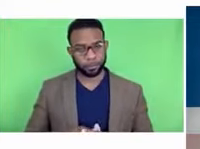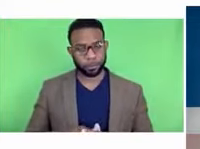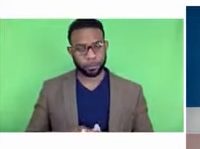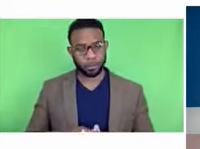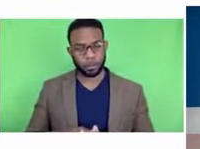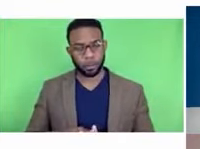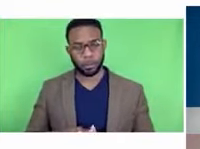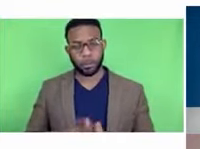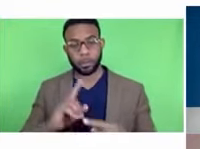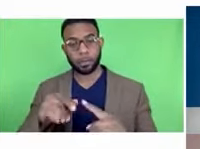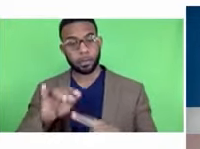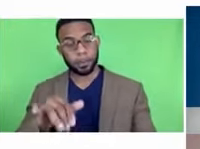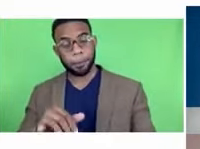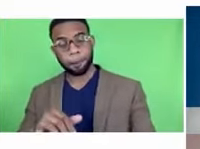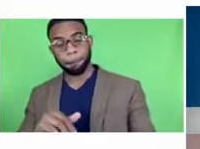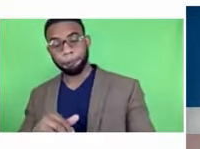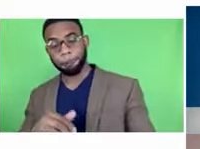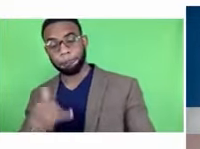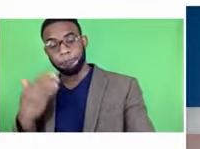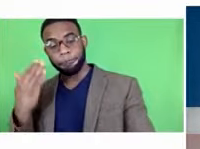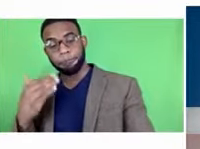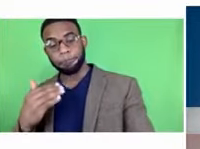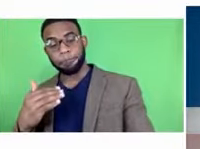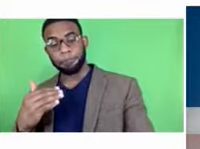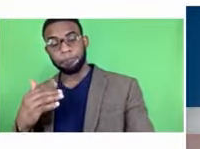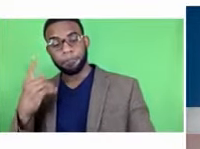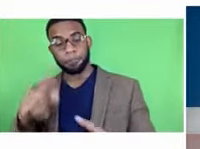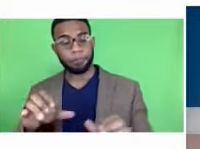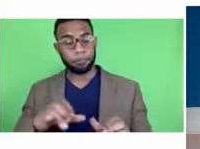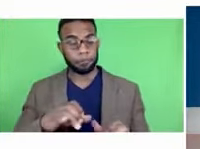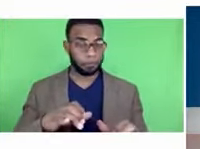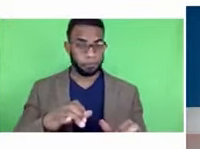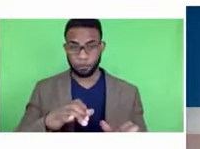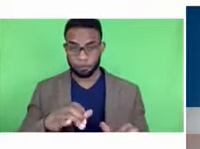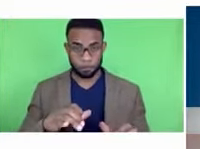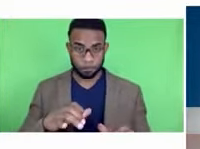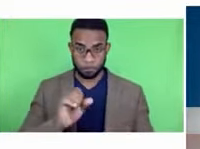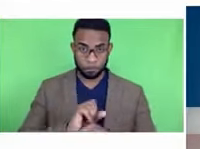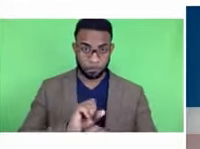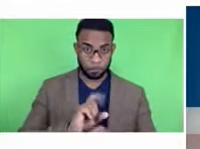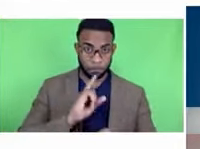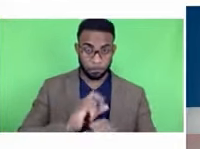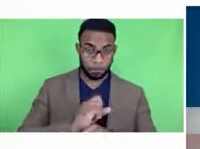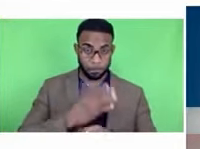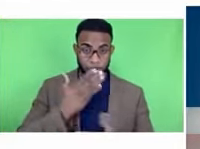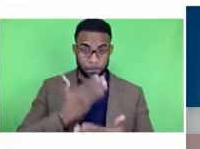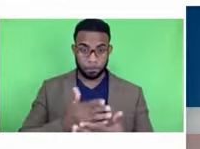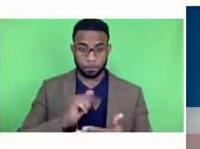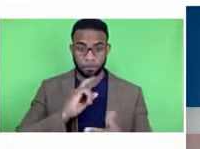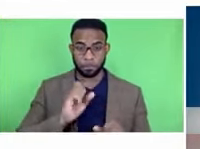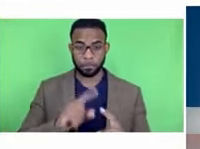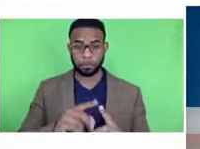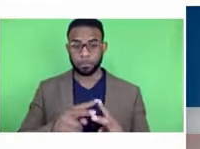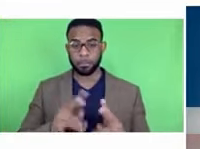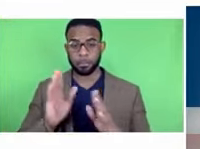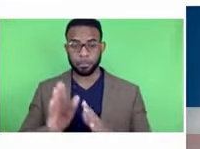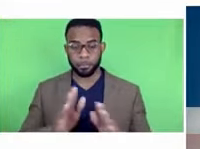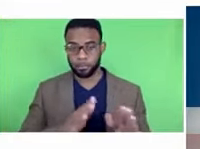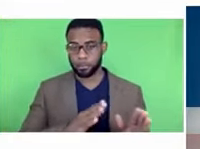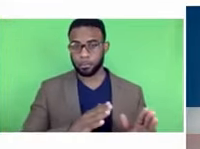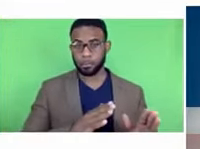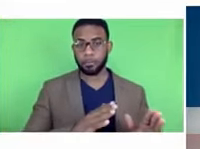When we talked about it, you know, we know that in order to do their job really well, they needed to be very organized.